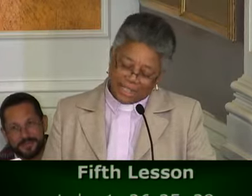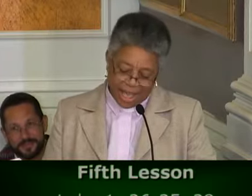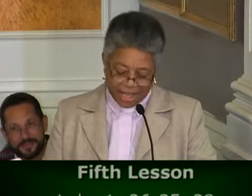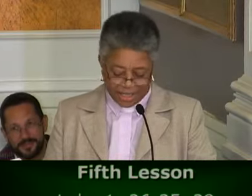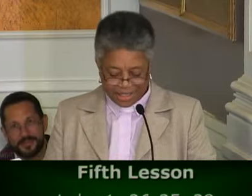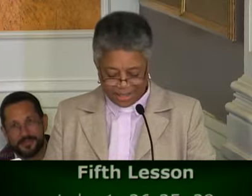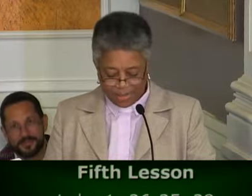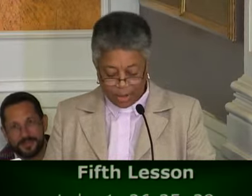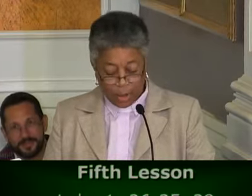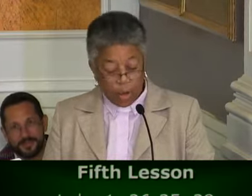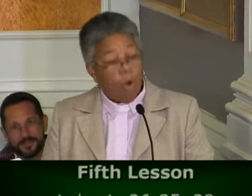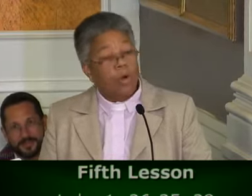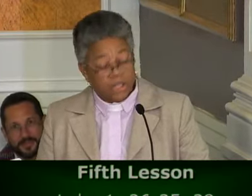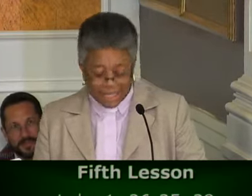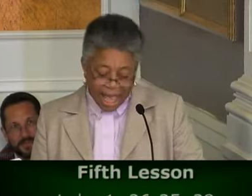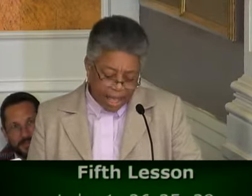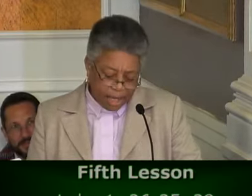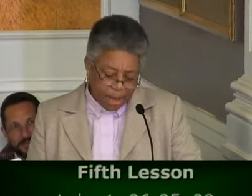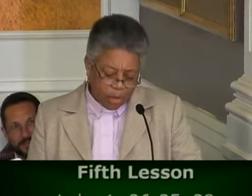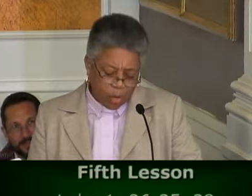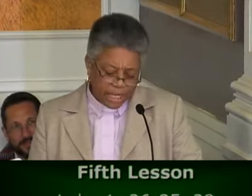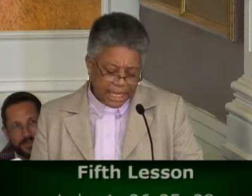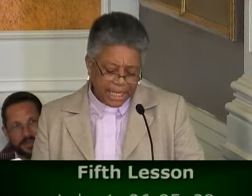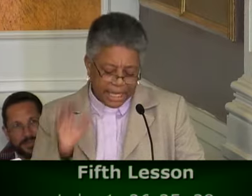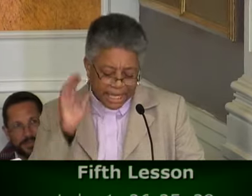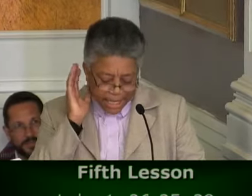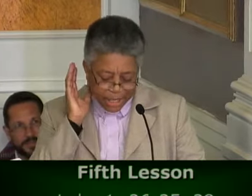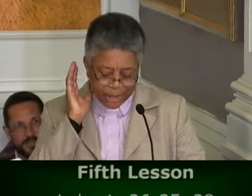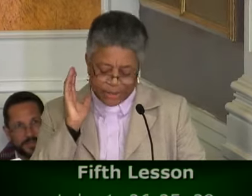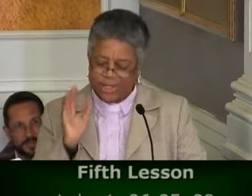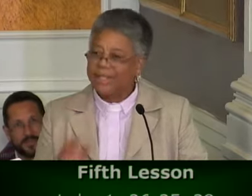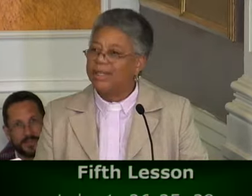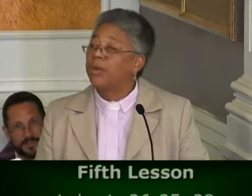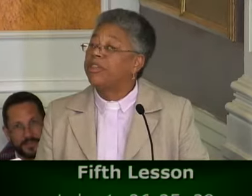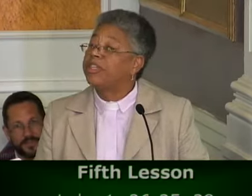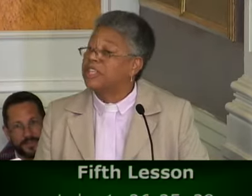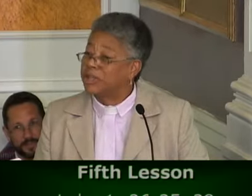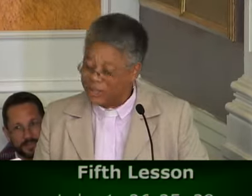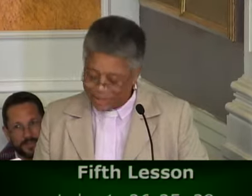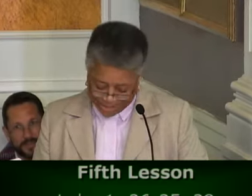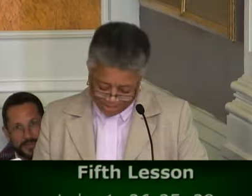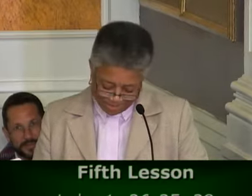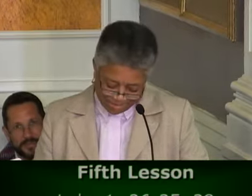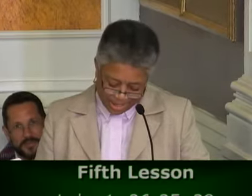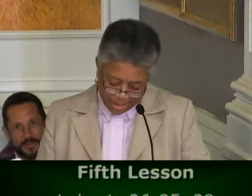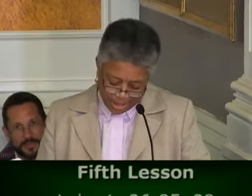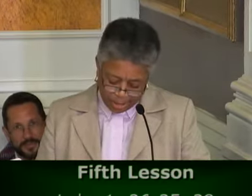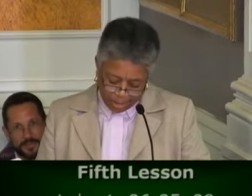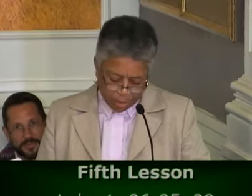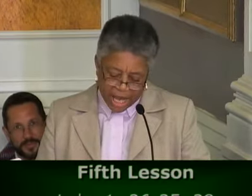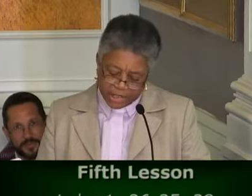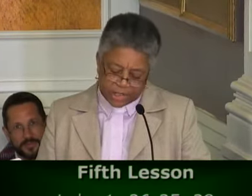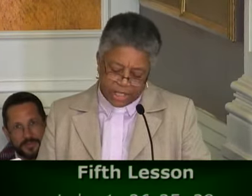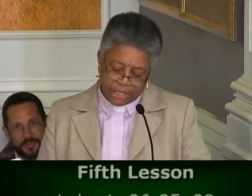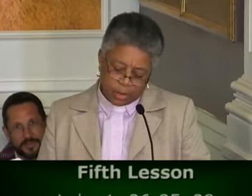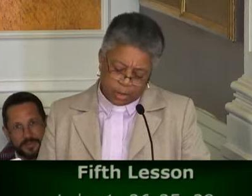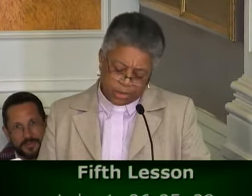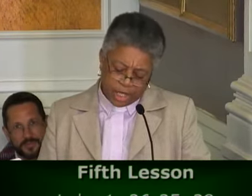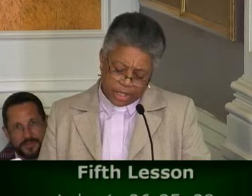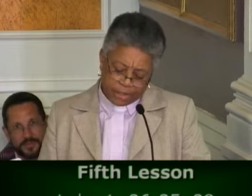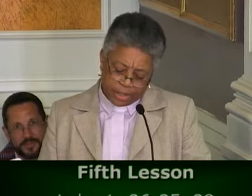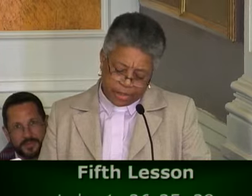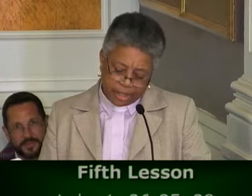his eyes, or decide by what he hears with his ears. But the righteousness he